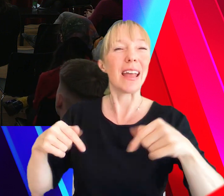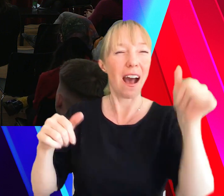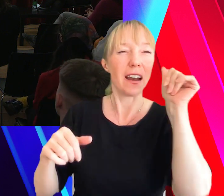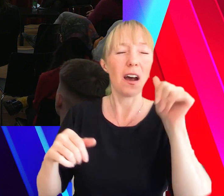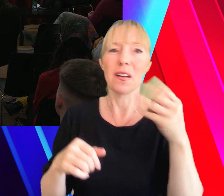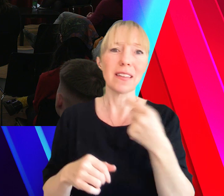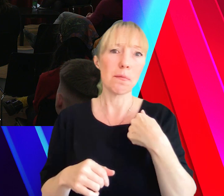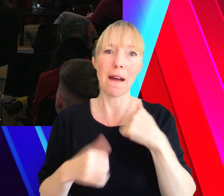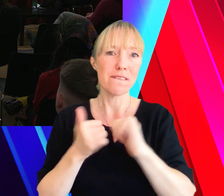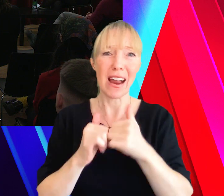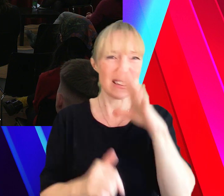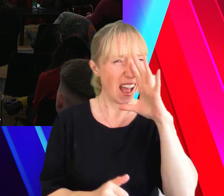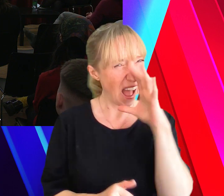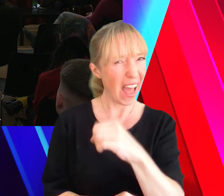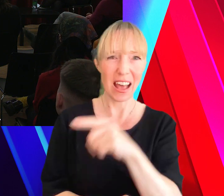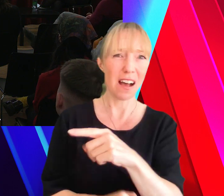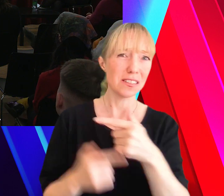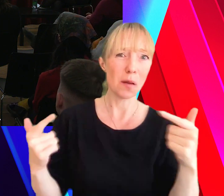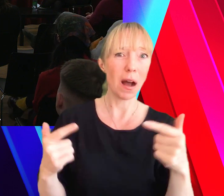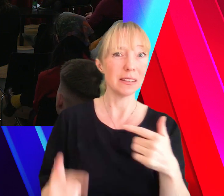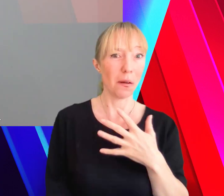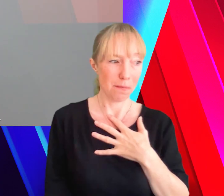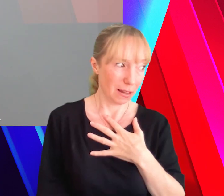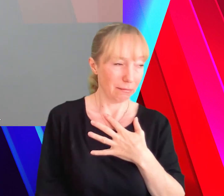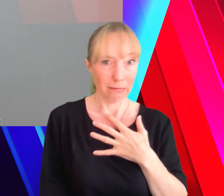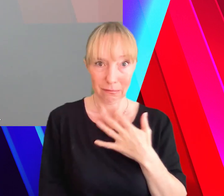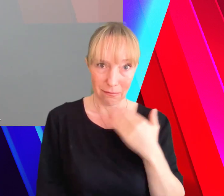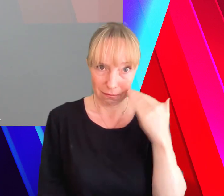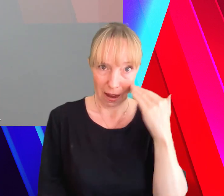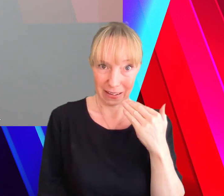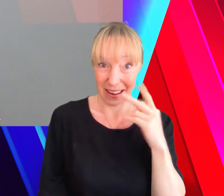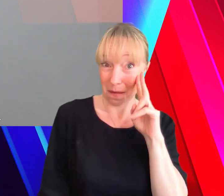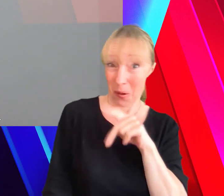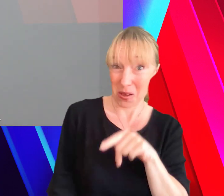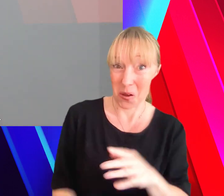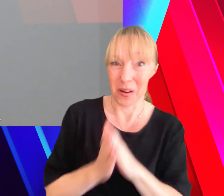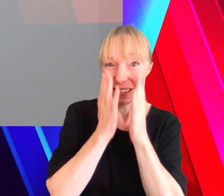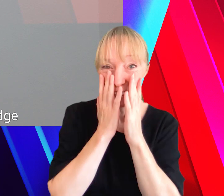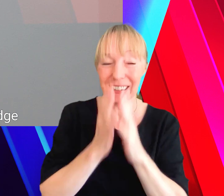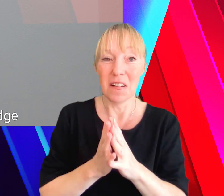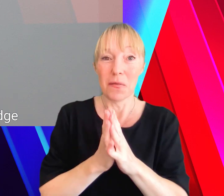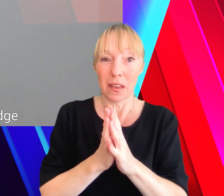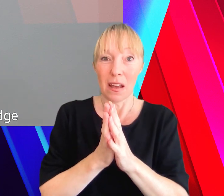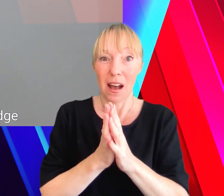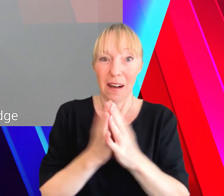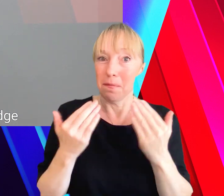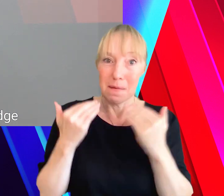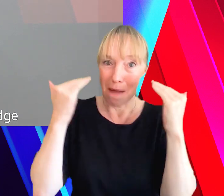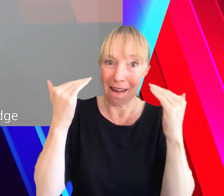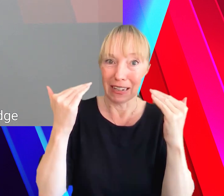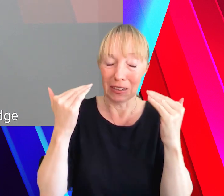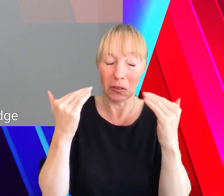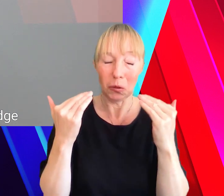nods. There's some Swifties, but I feel like some of my friends like hate her so much, and I'm like, I get embarrassed. Like I'm looking at you, I get